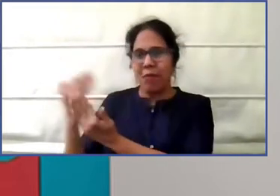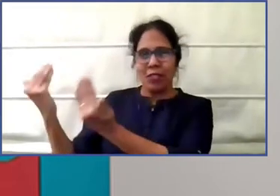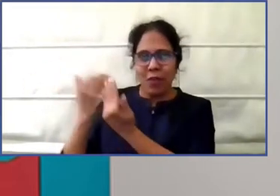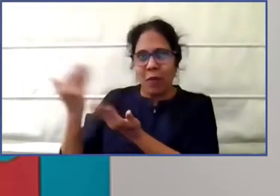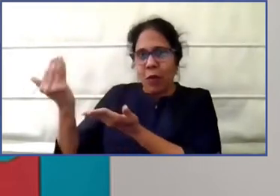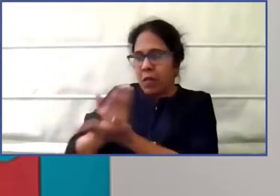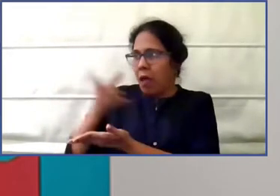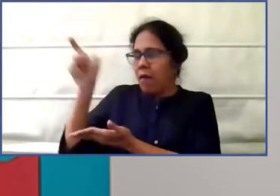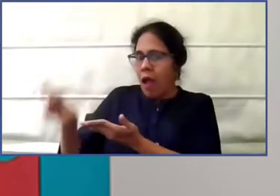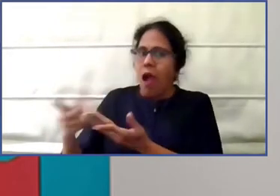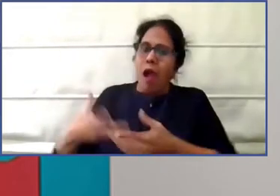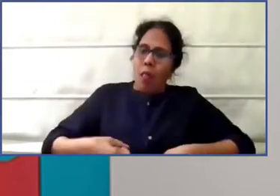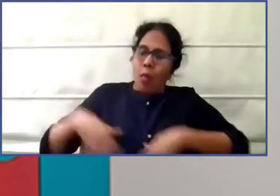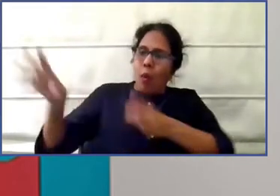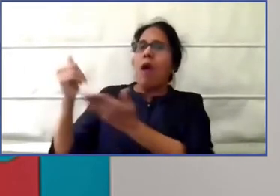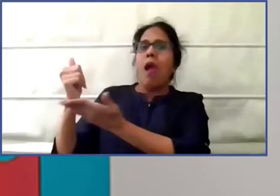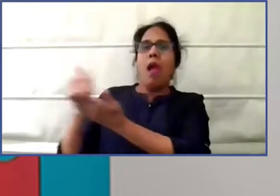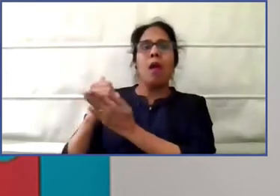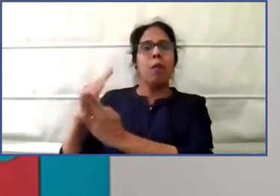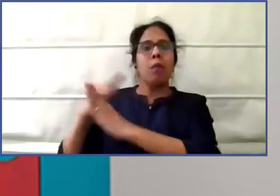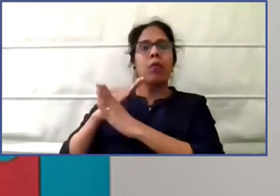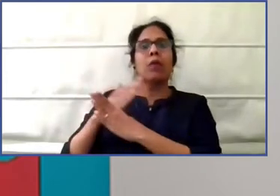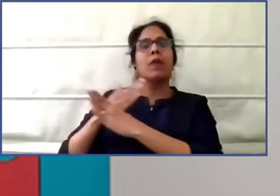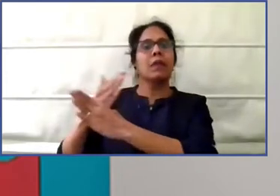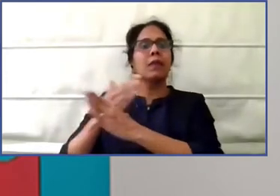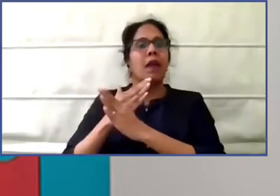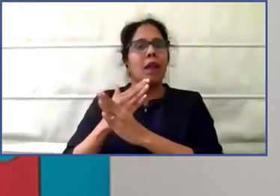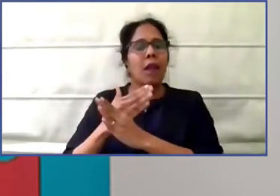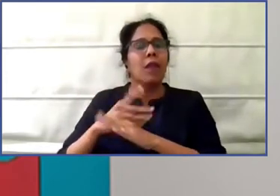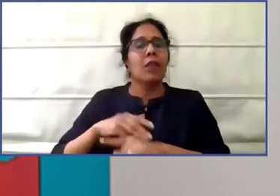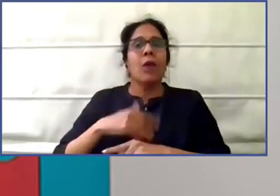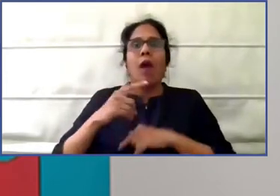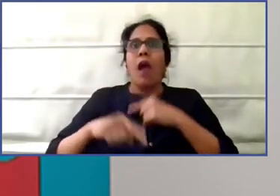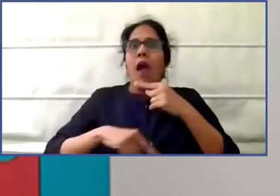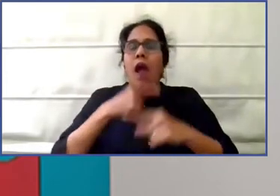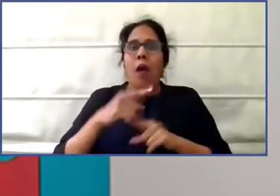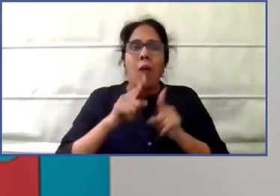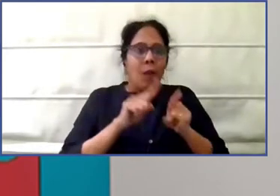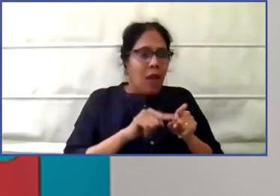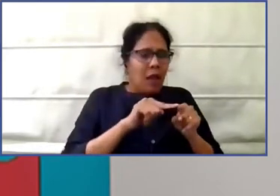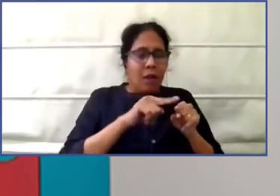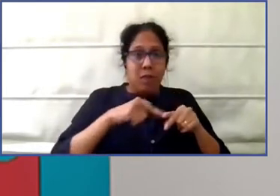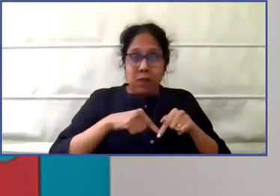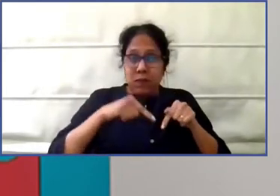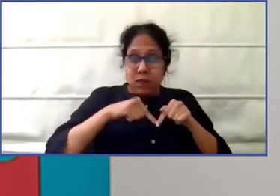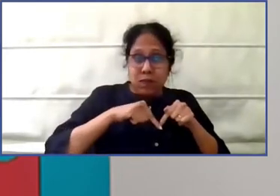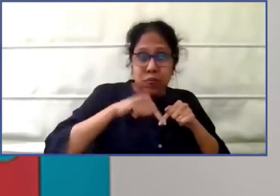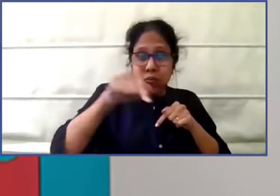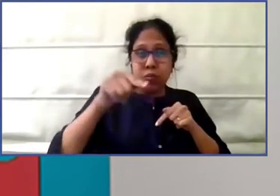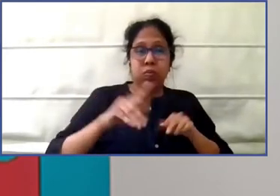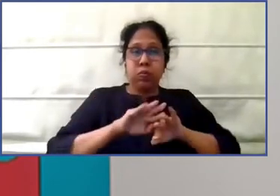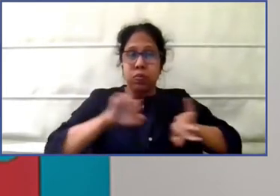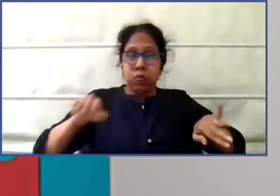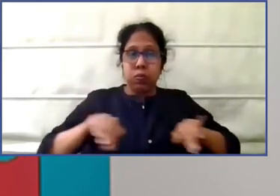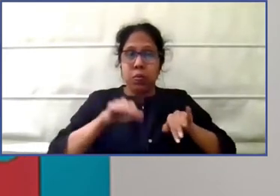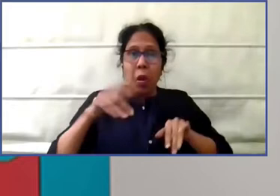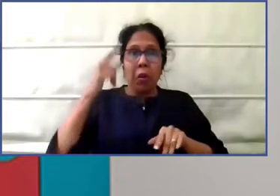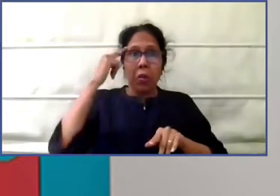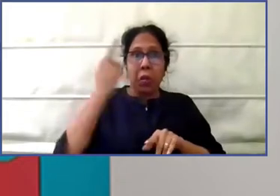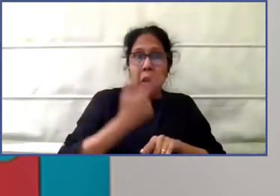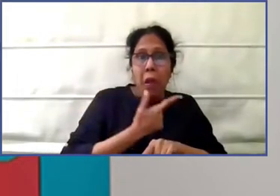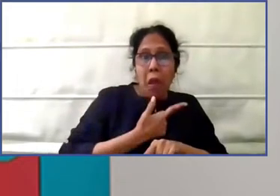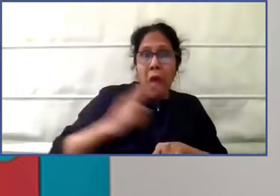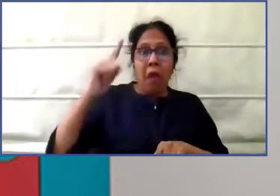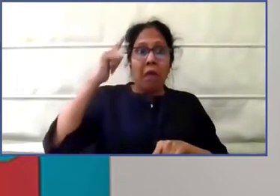after that. Thereon, what seemed like eternity to go from one end to another end of the pool, from there on I picked